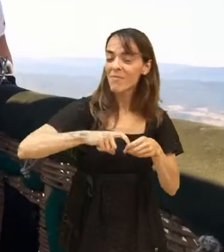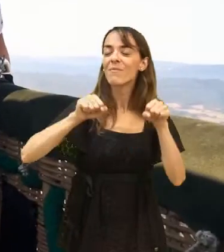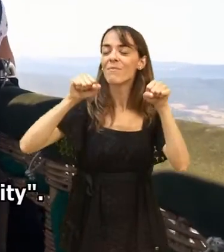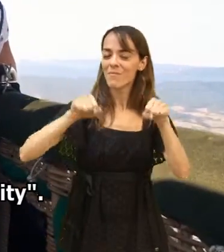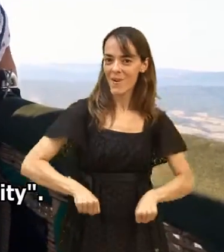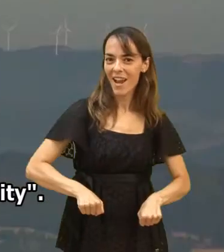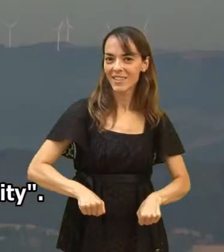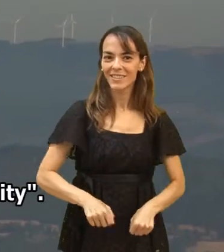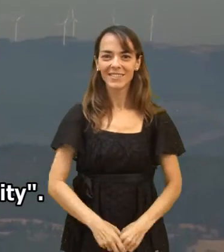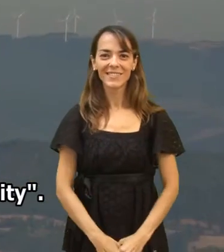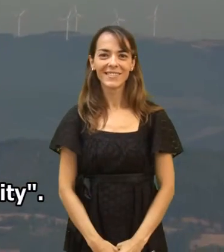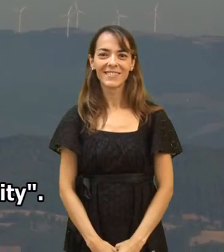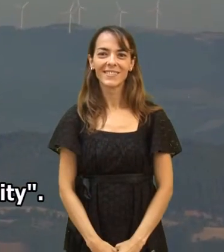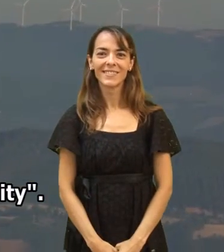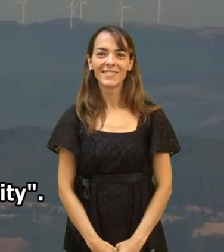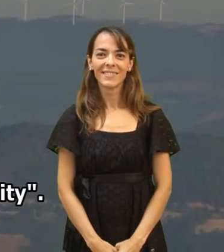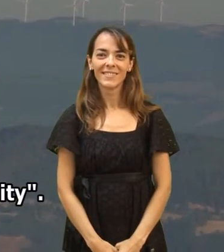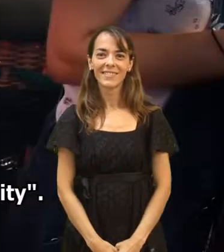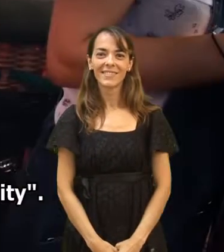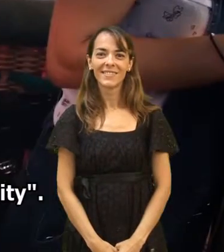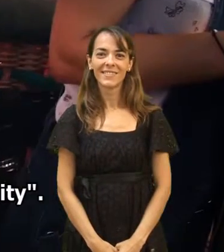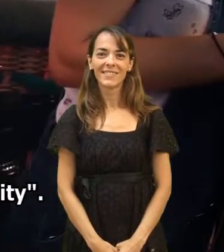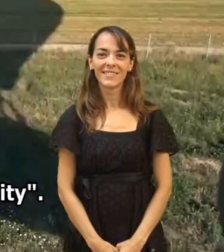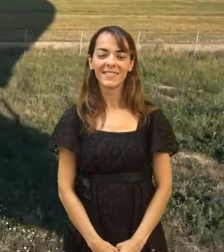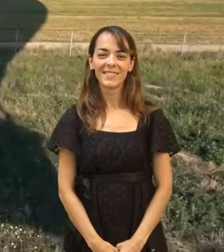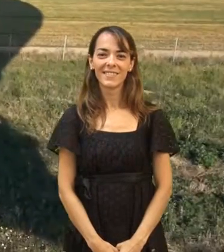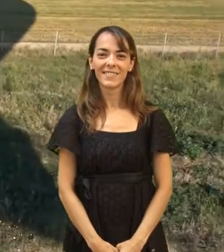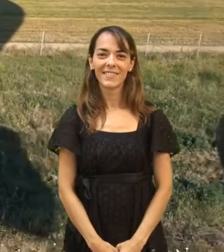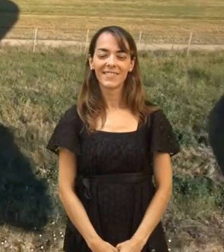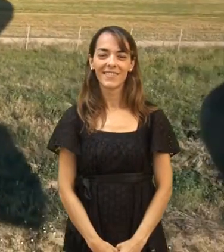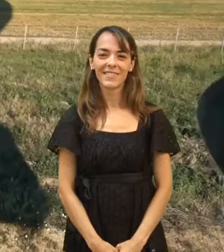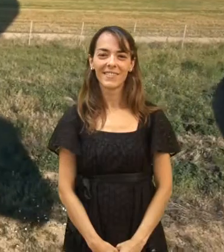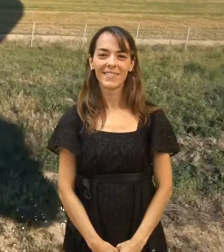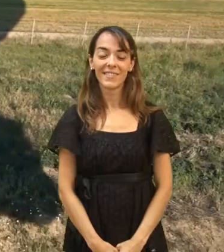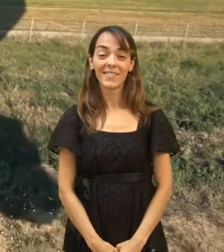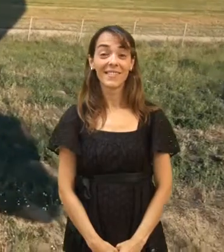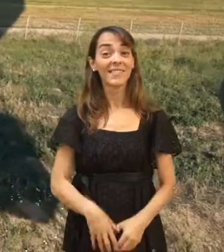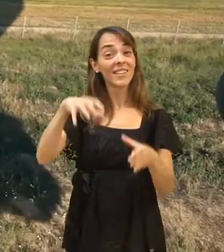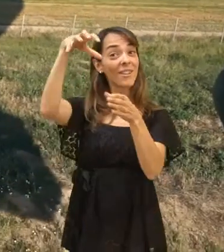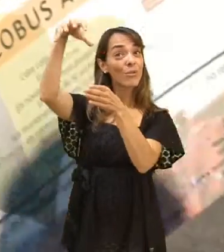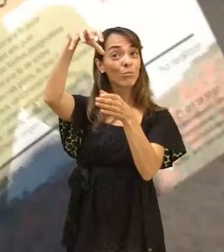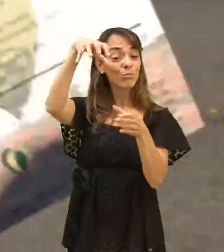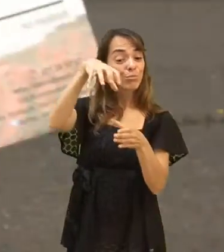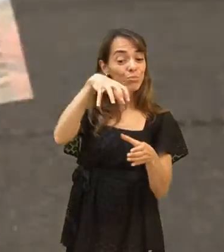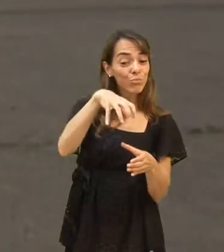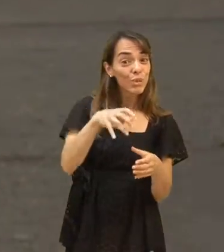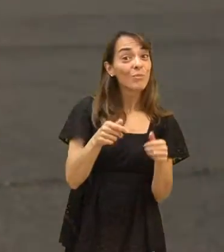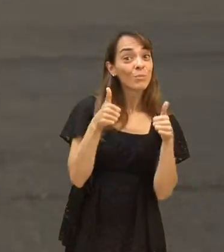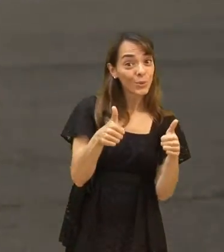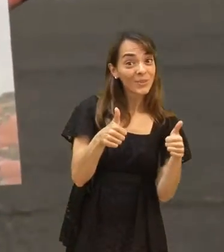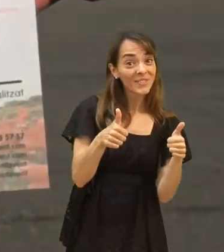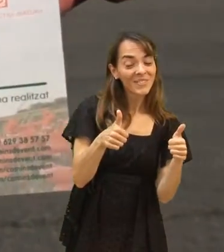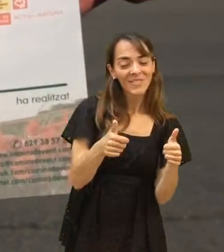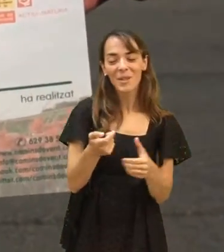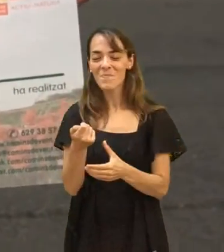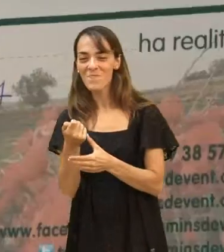ballooning, nobody here is excluded for reasons of accessibility. After a good flight, as long as you landed safely, it's